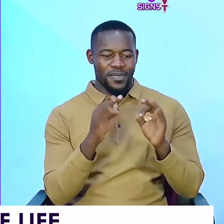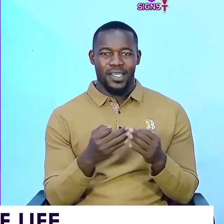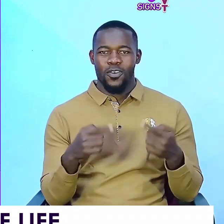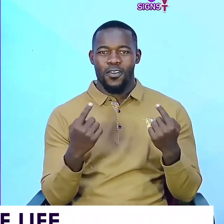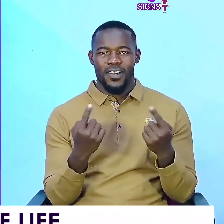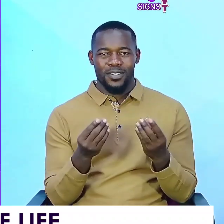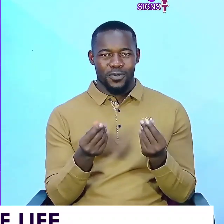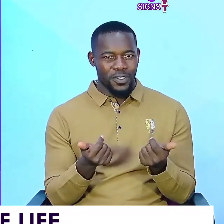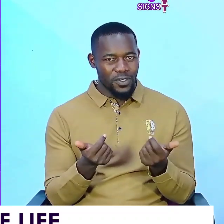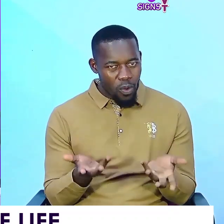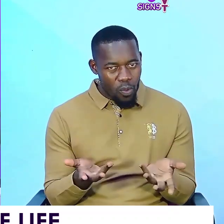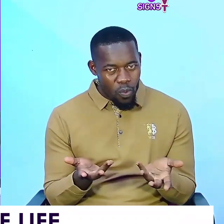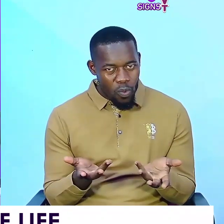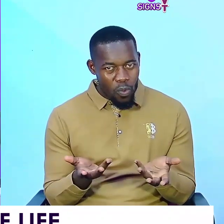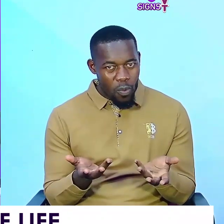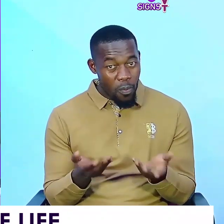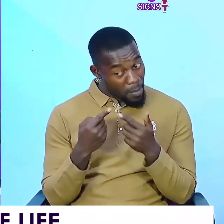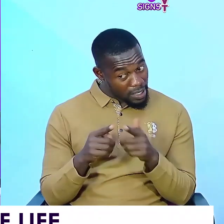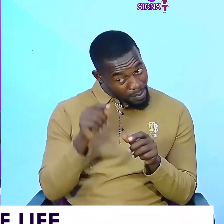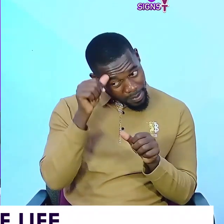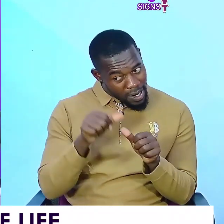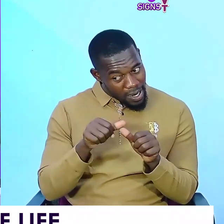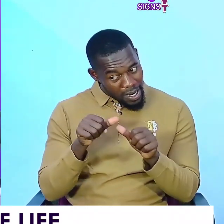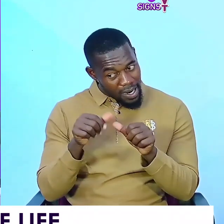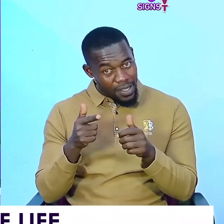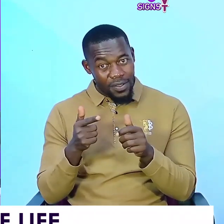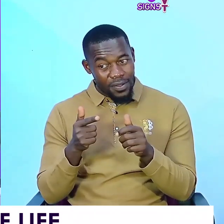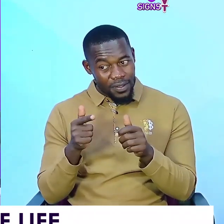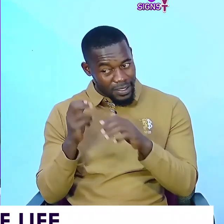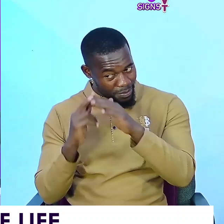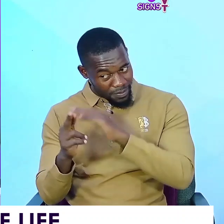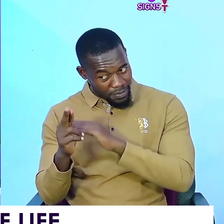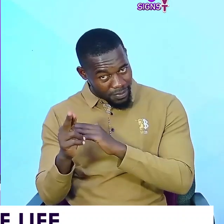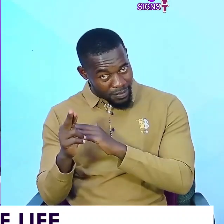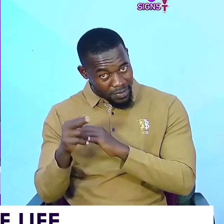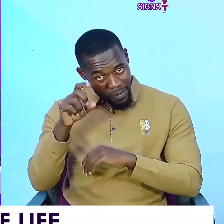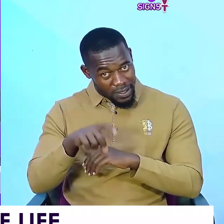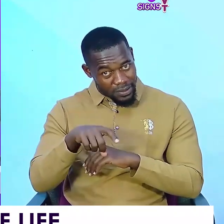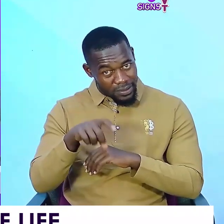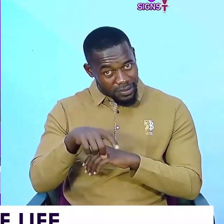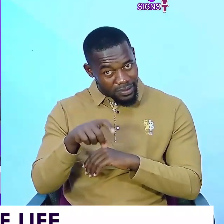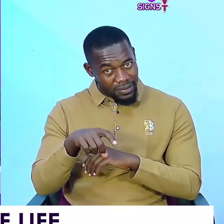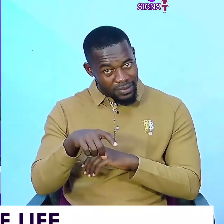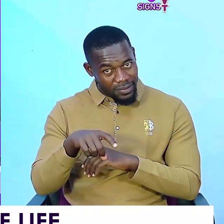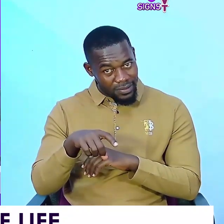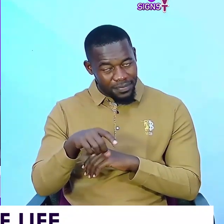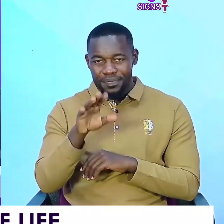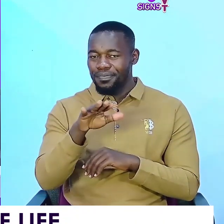respectful? Okay, let me take it away from the family. Let me bring it to our